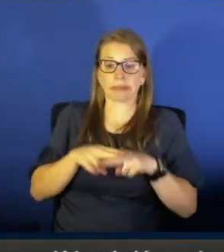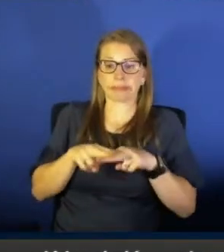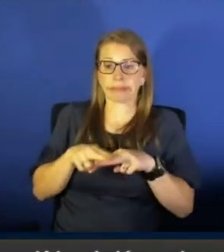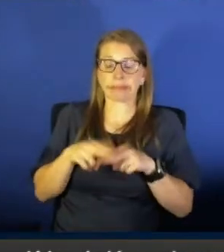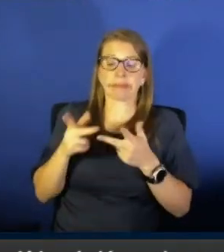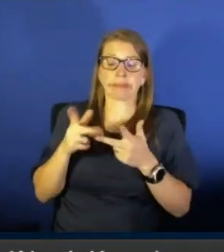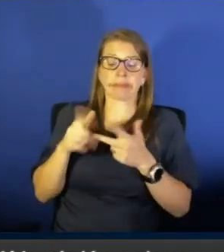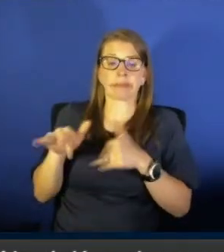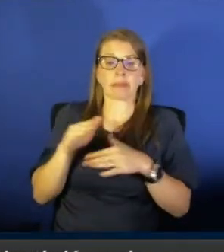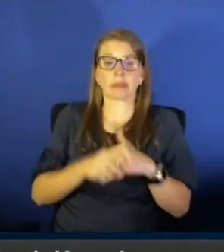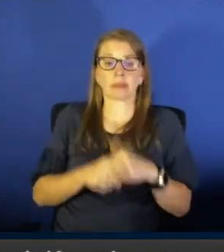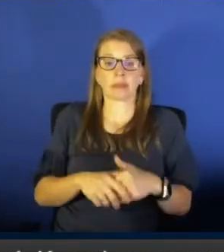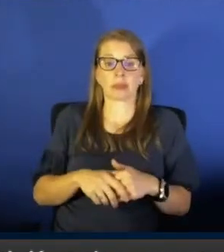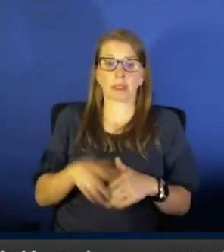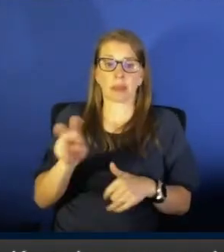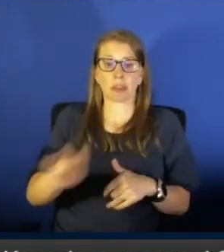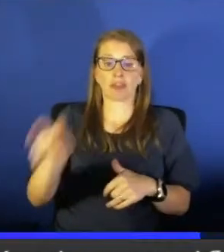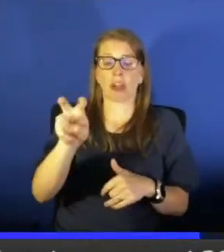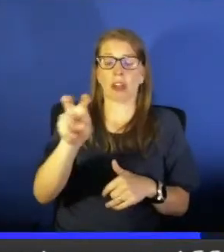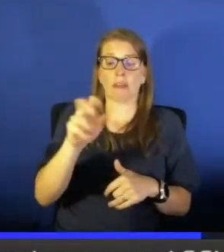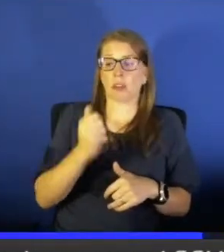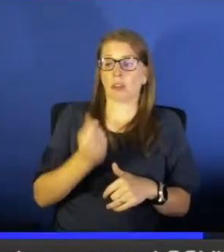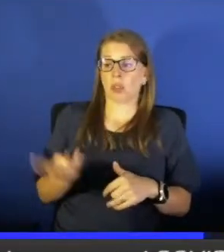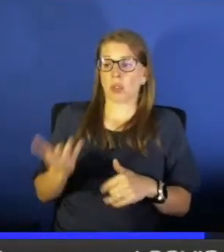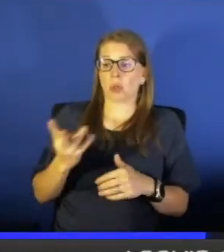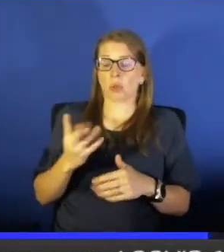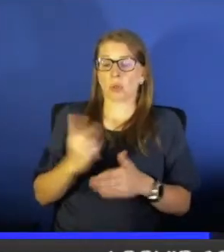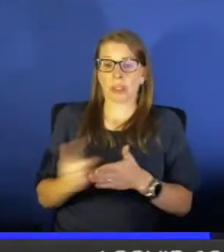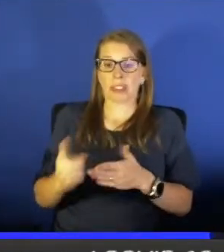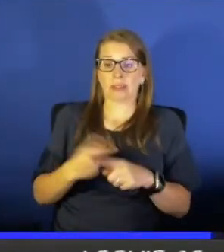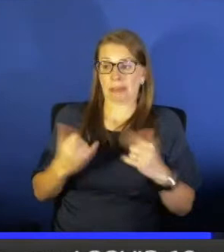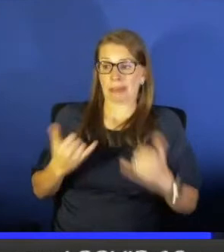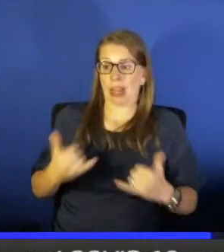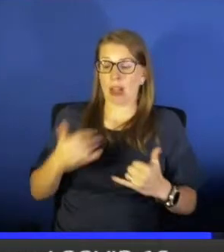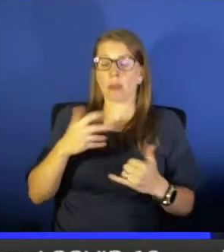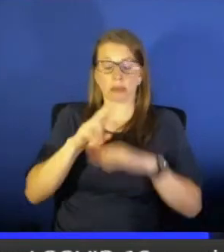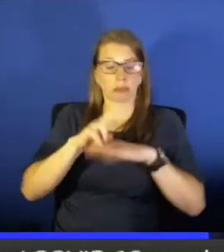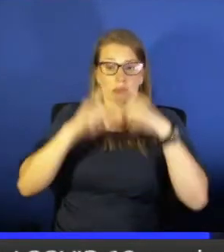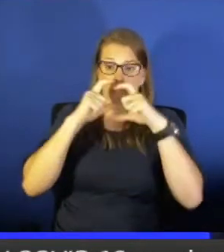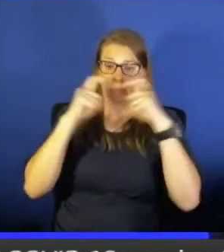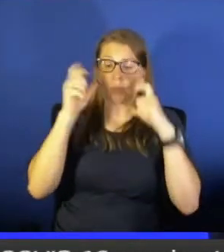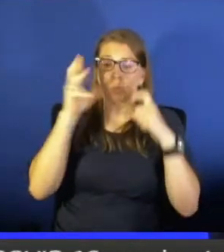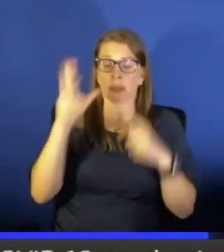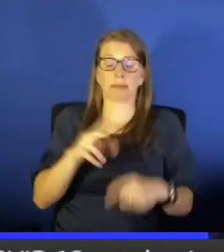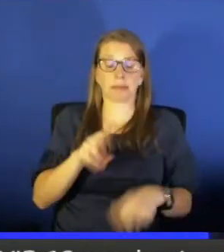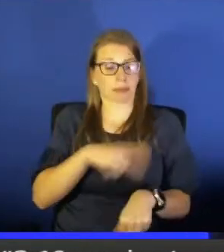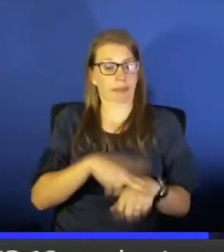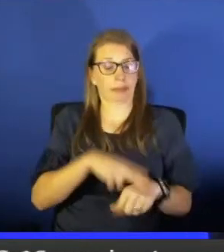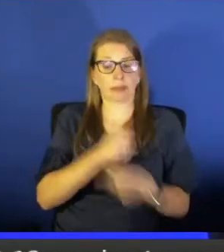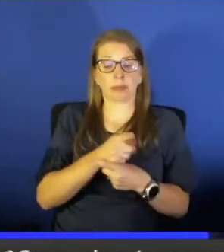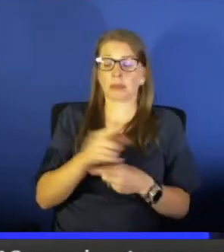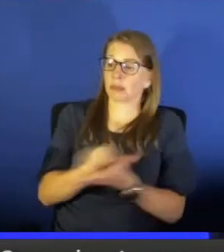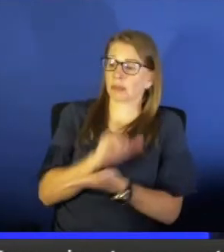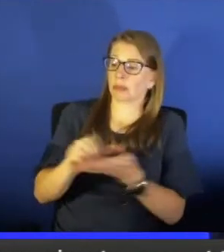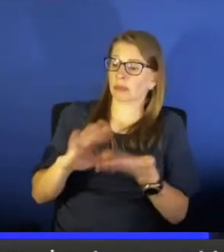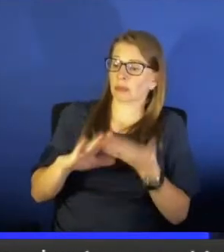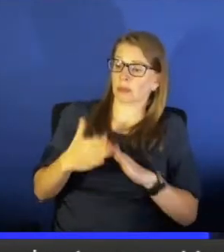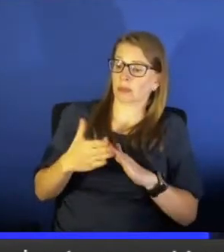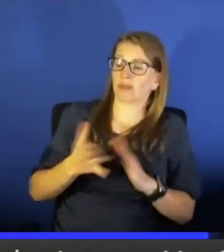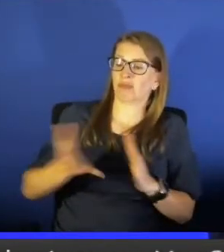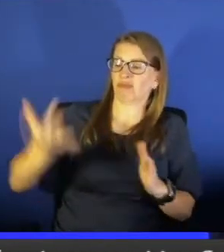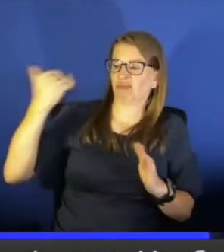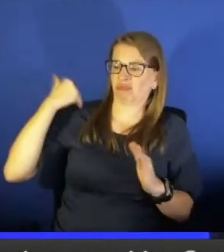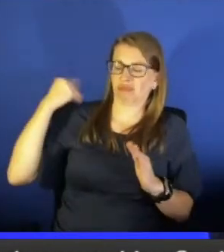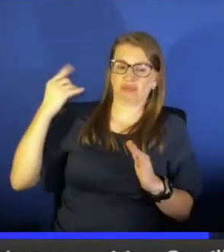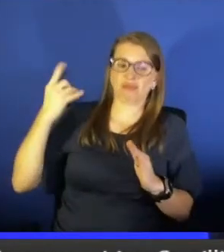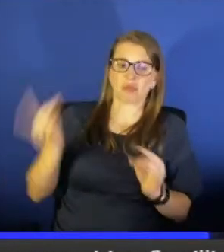I guarantee you my mask is going to be on because of that. But I think what you're seeing, like in New York City, Earlier in the COVID crisis, I think they would have